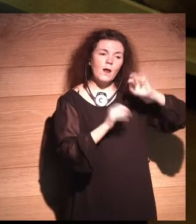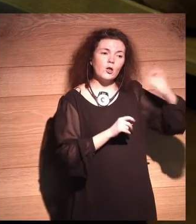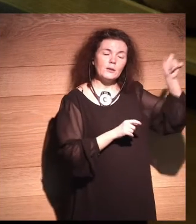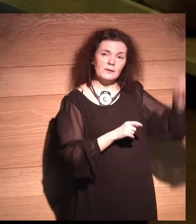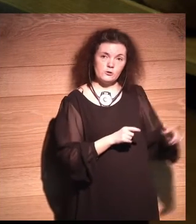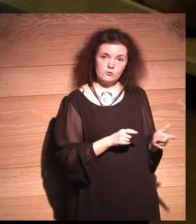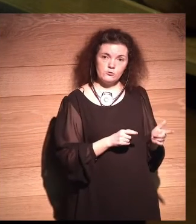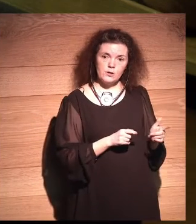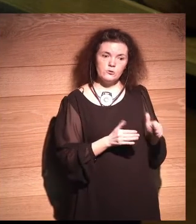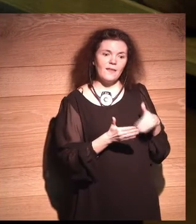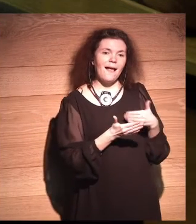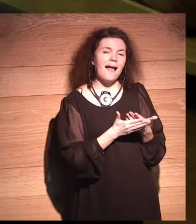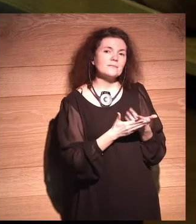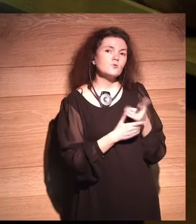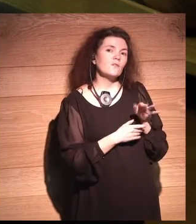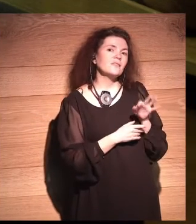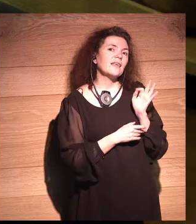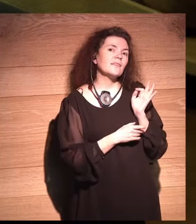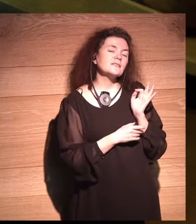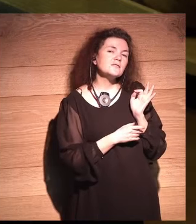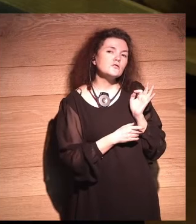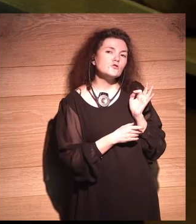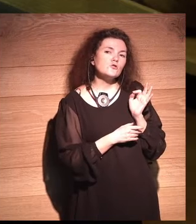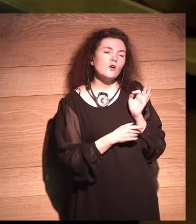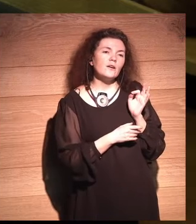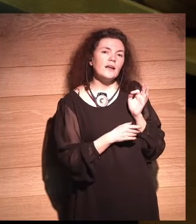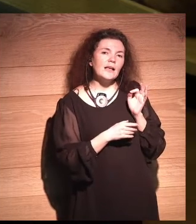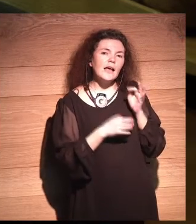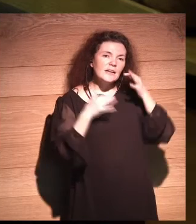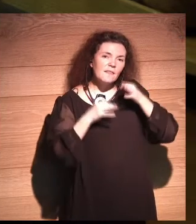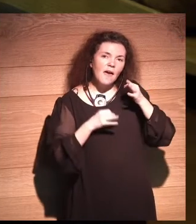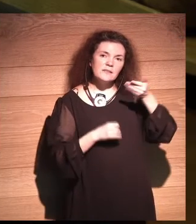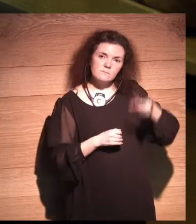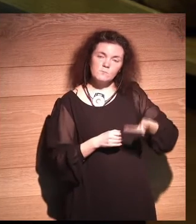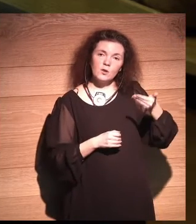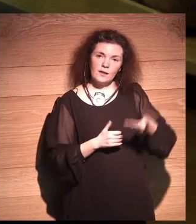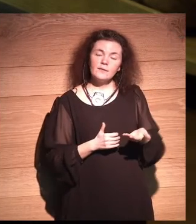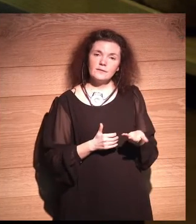it, honestly. That's my point of view sometimes. But on the other hand, democracy definitely is about